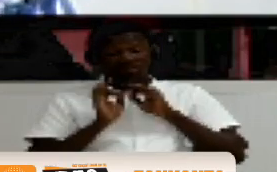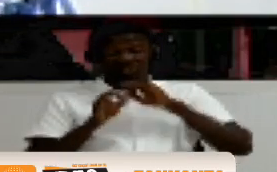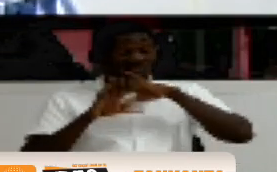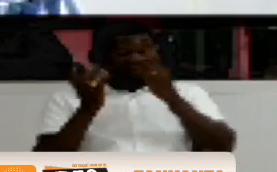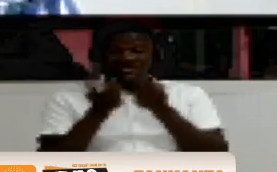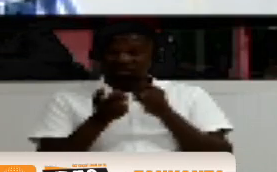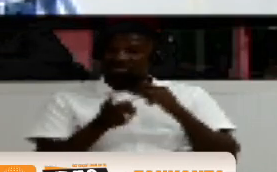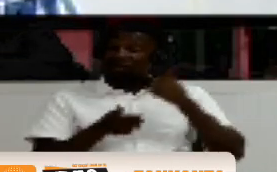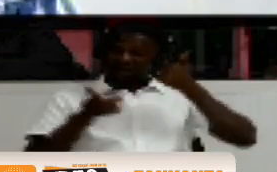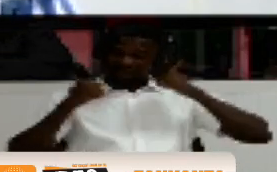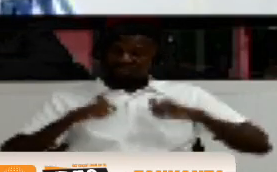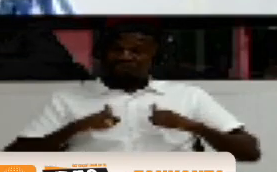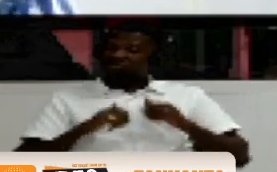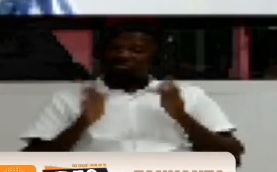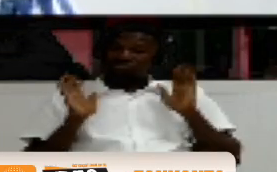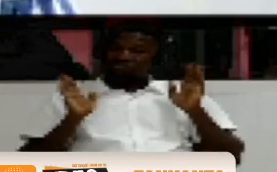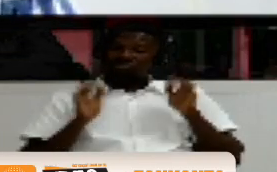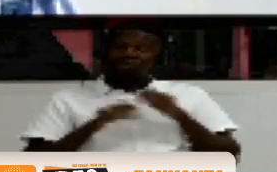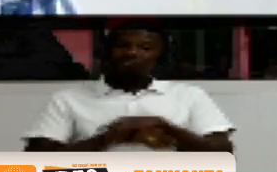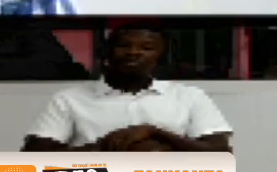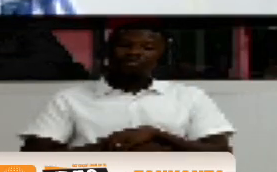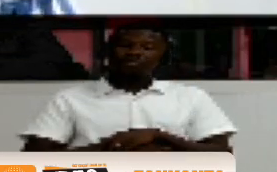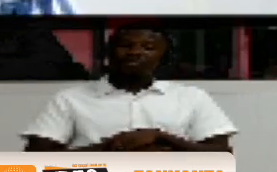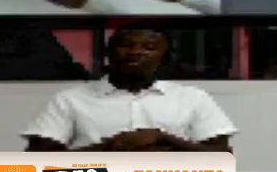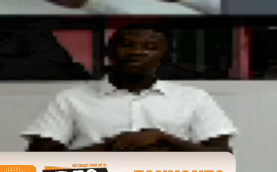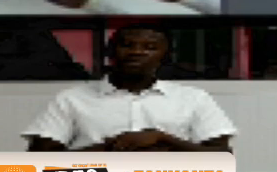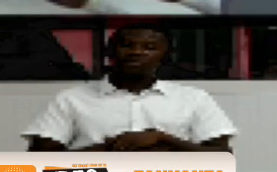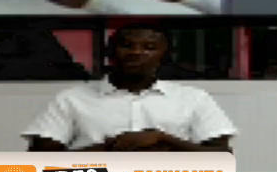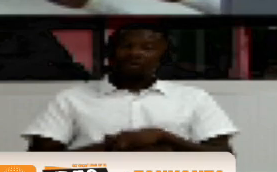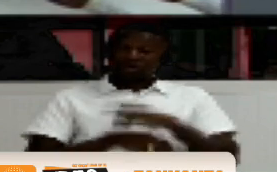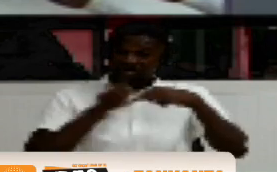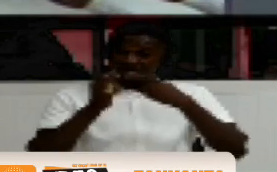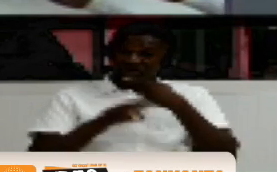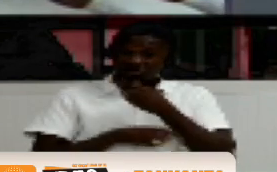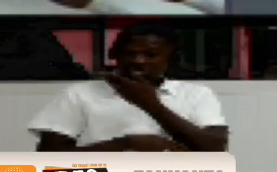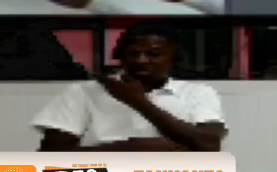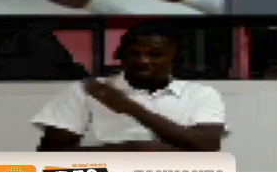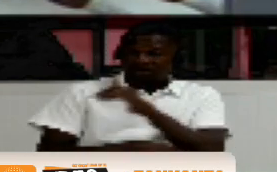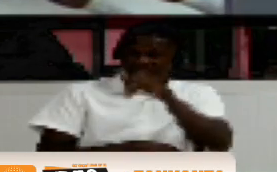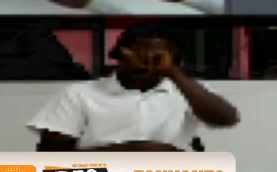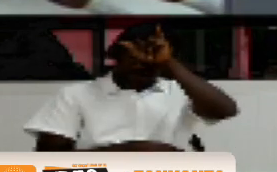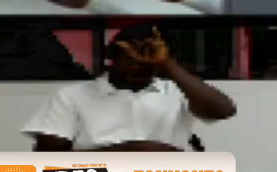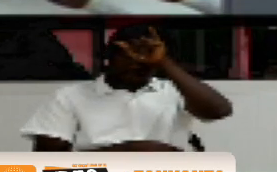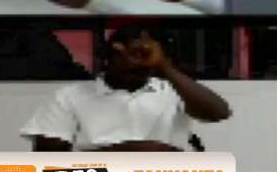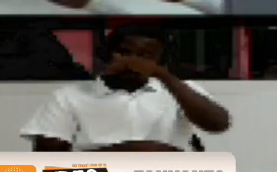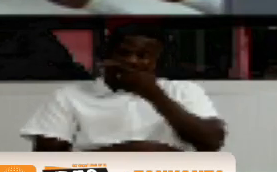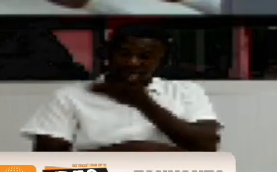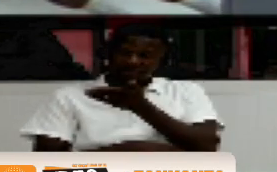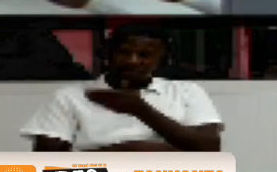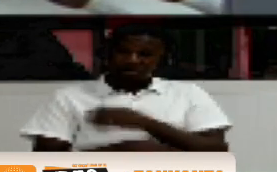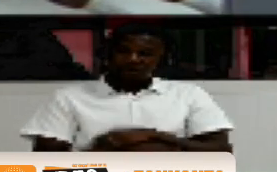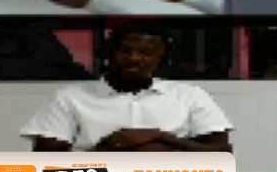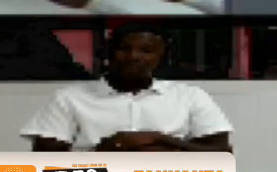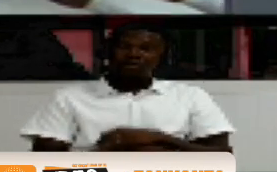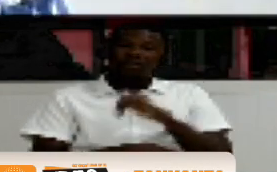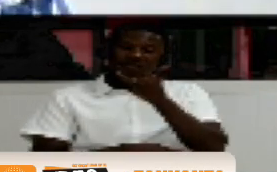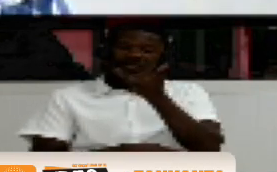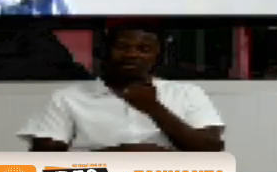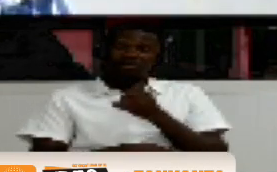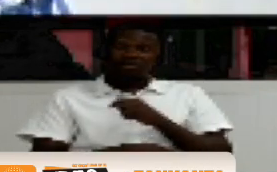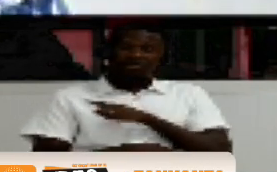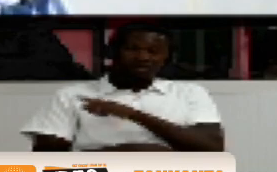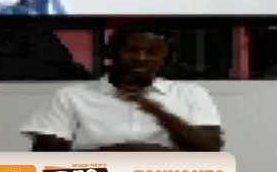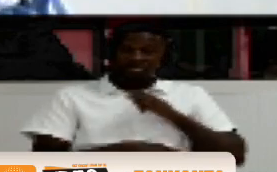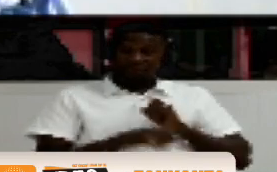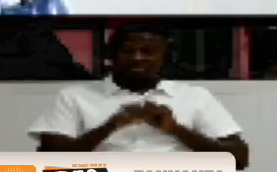way. So did you eventually leave Egypt? Yes, we left. They sent us our